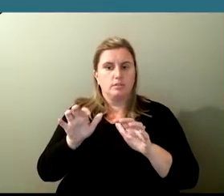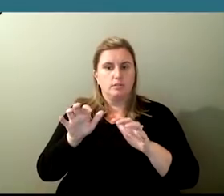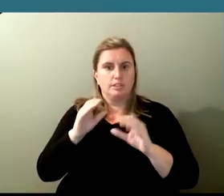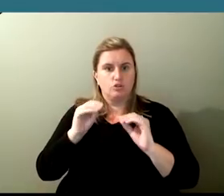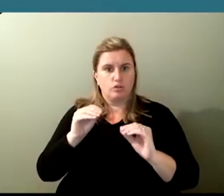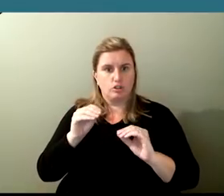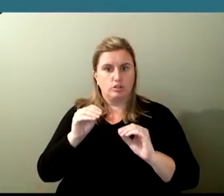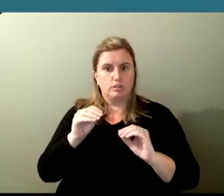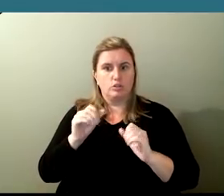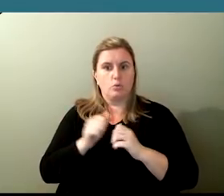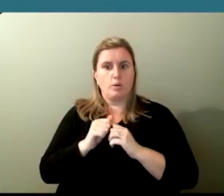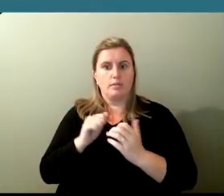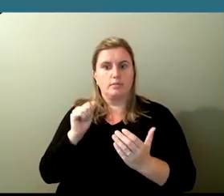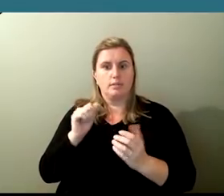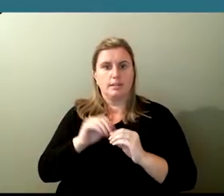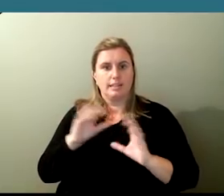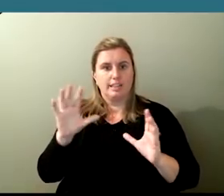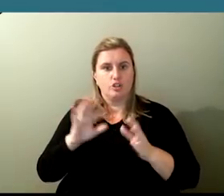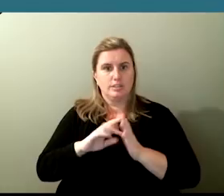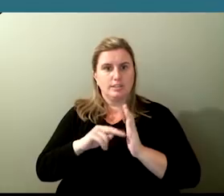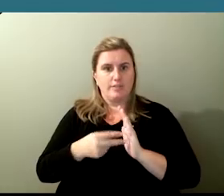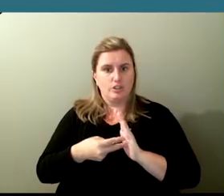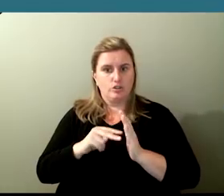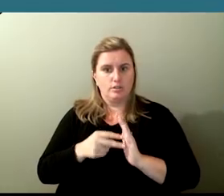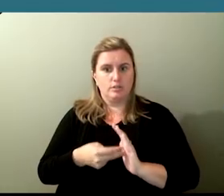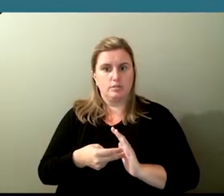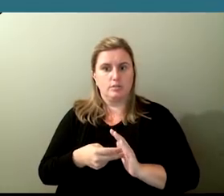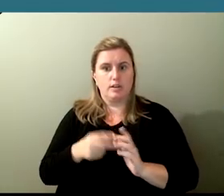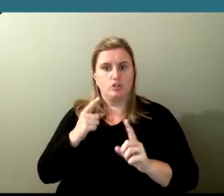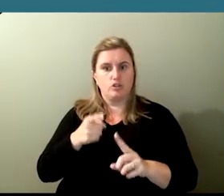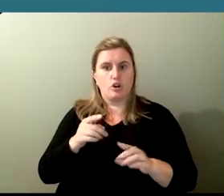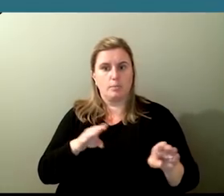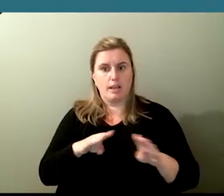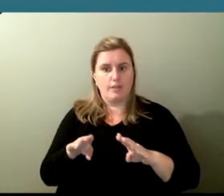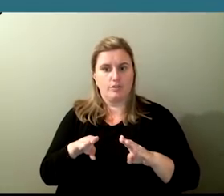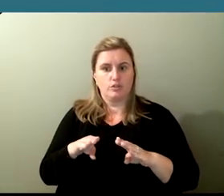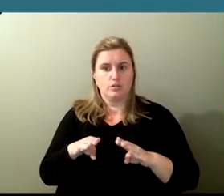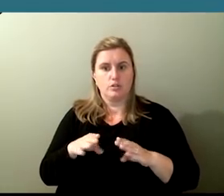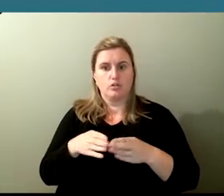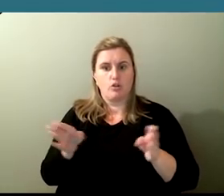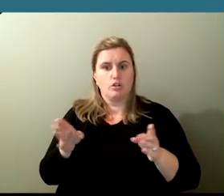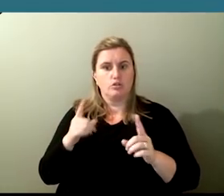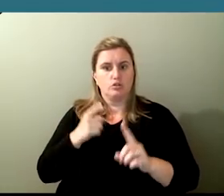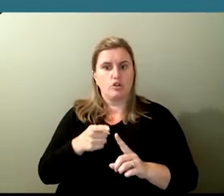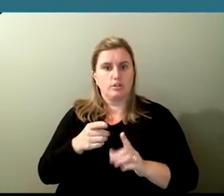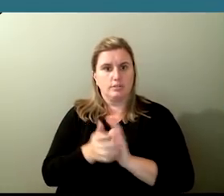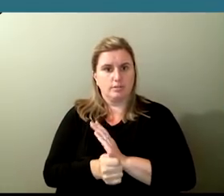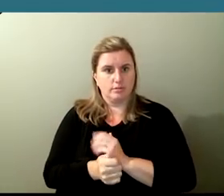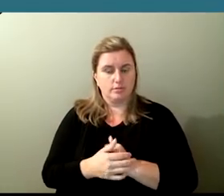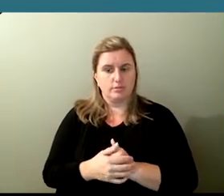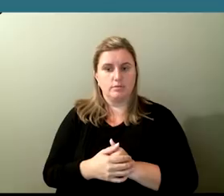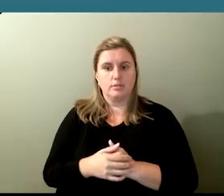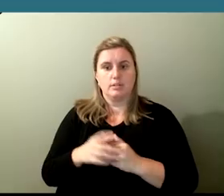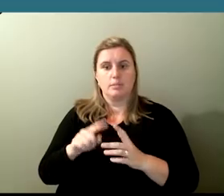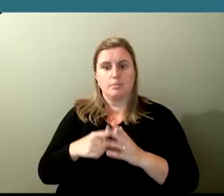instructions with clear definitions of target behaviors across target skills. Immediately following the